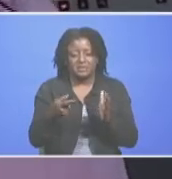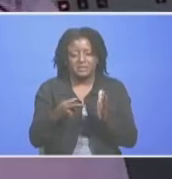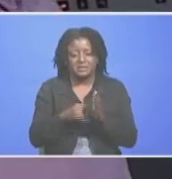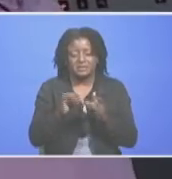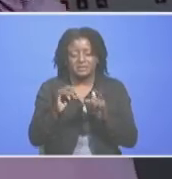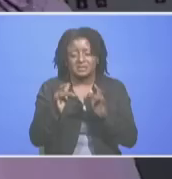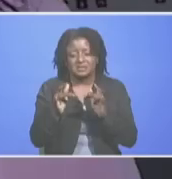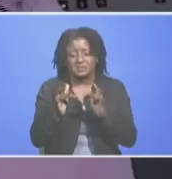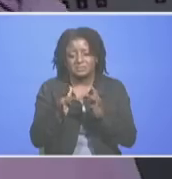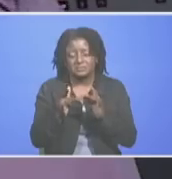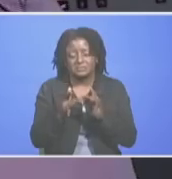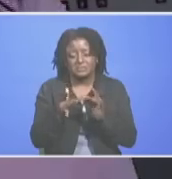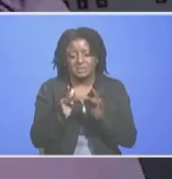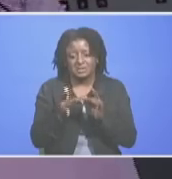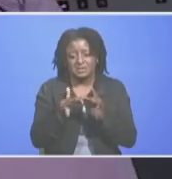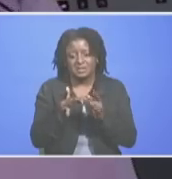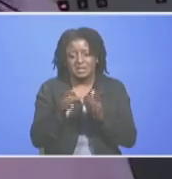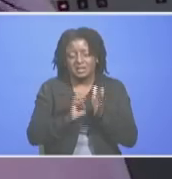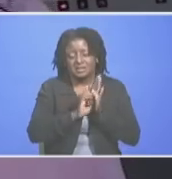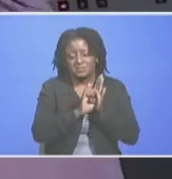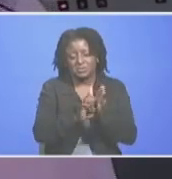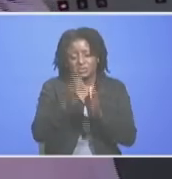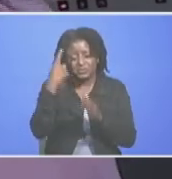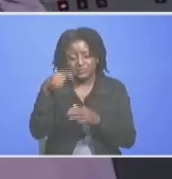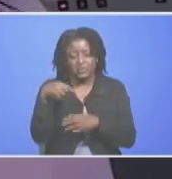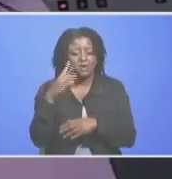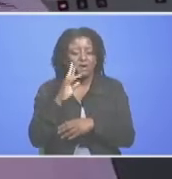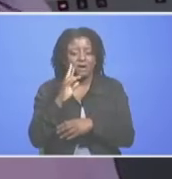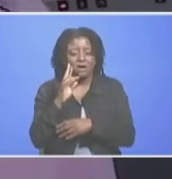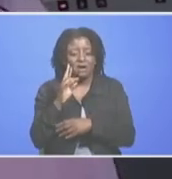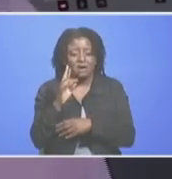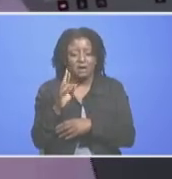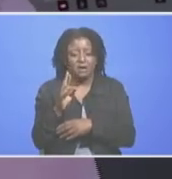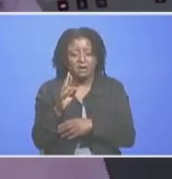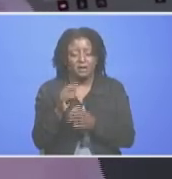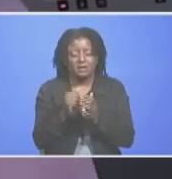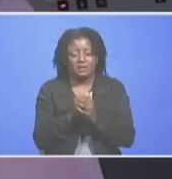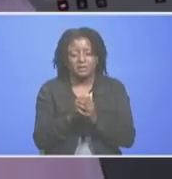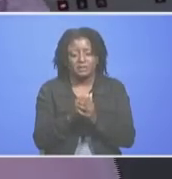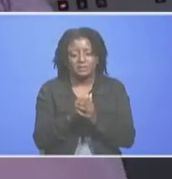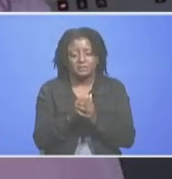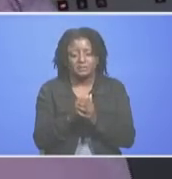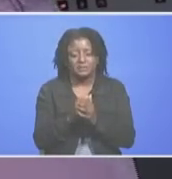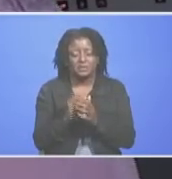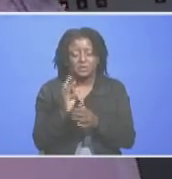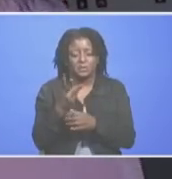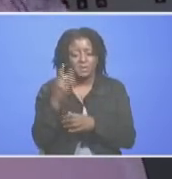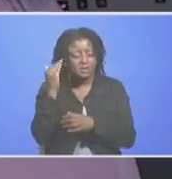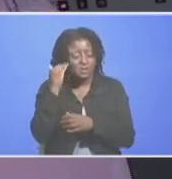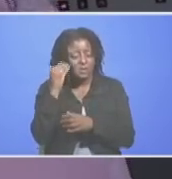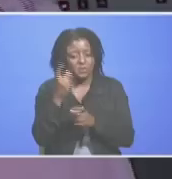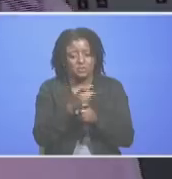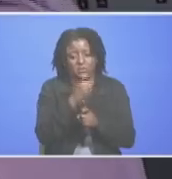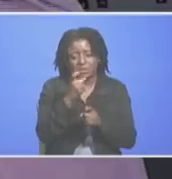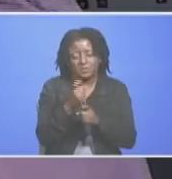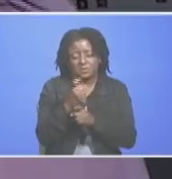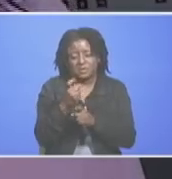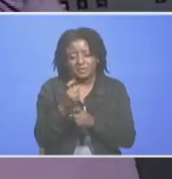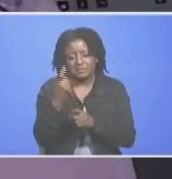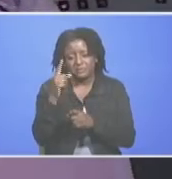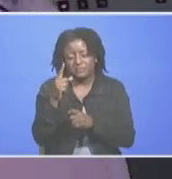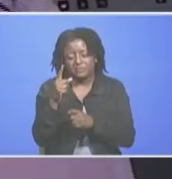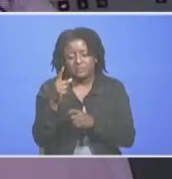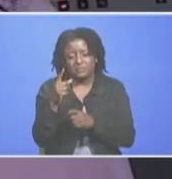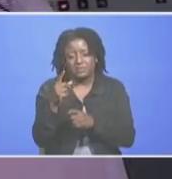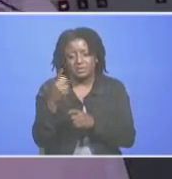to have something very special about her, and also to put Bahamas in the map. We know we are very well known for the tourism, but to see